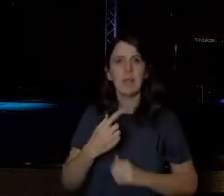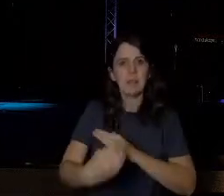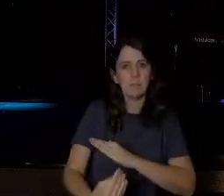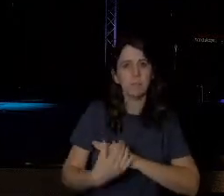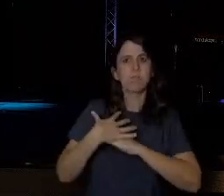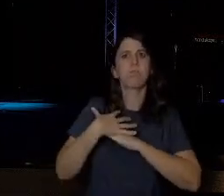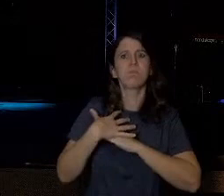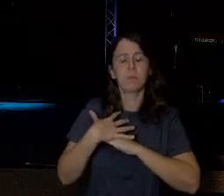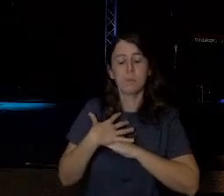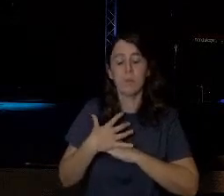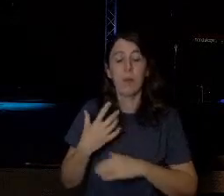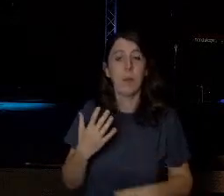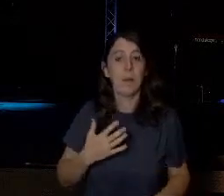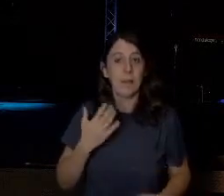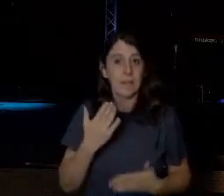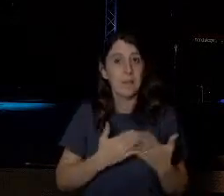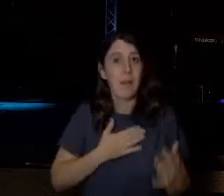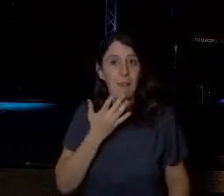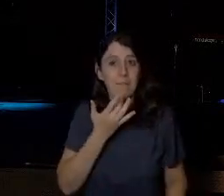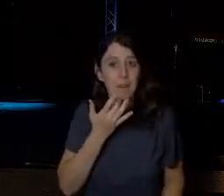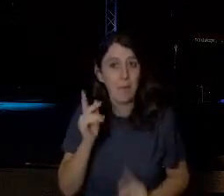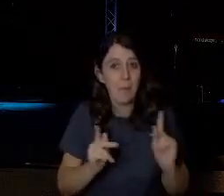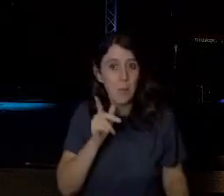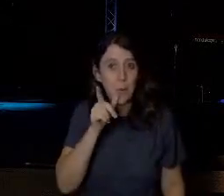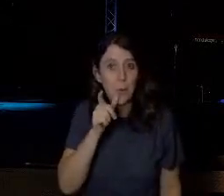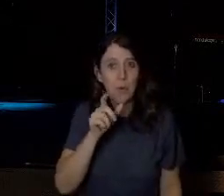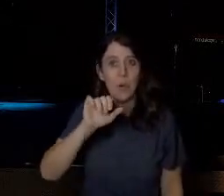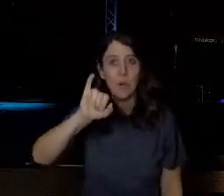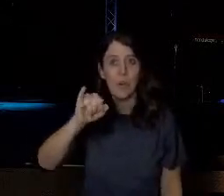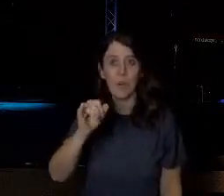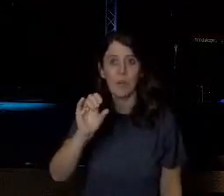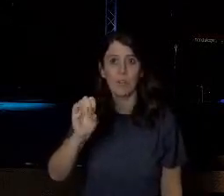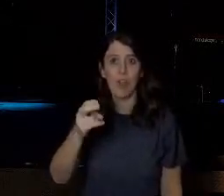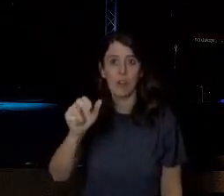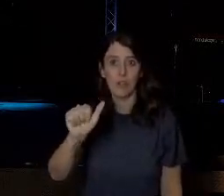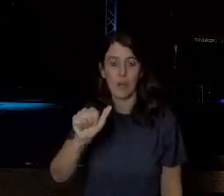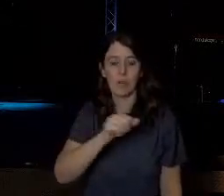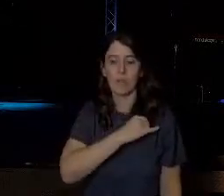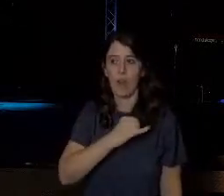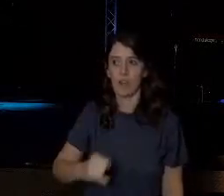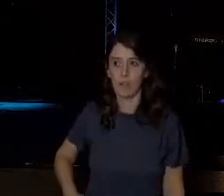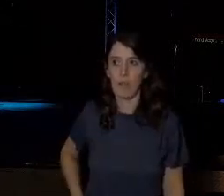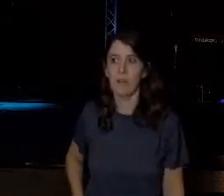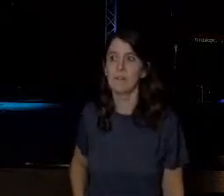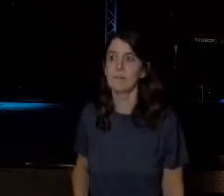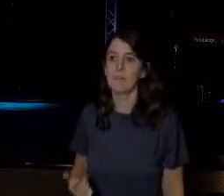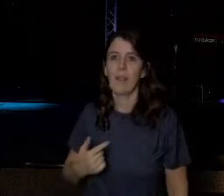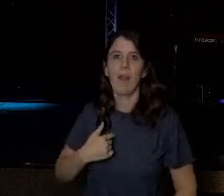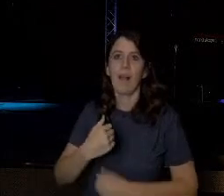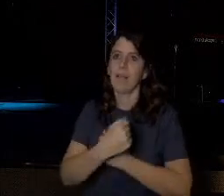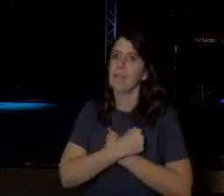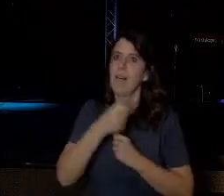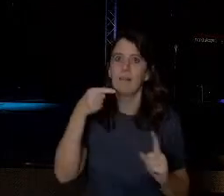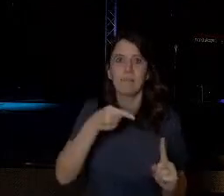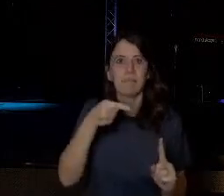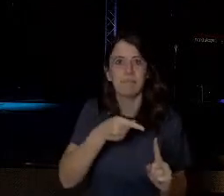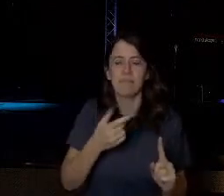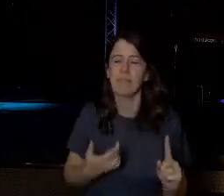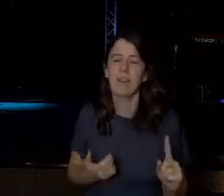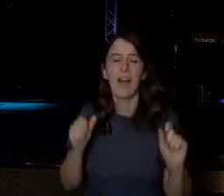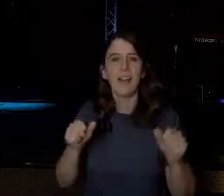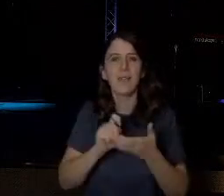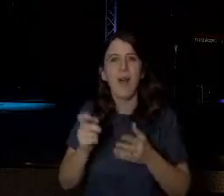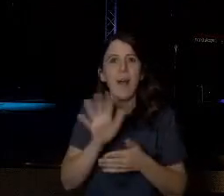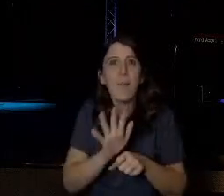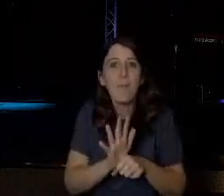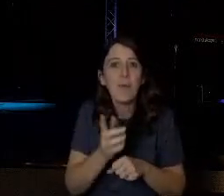my favorite people in Scripture is Joshua. I love Joshua. Joshua is one of those people I could probably write a